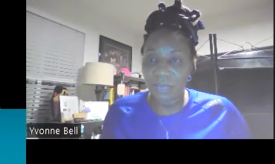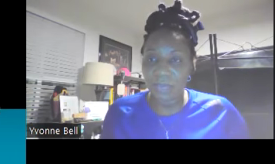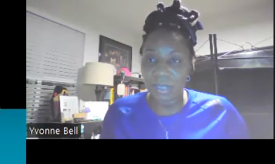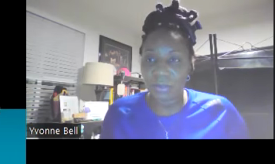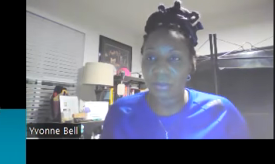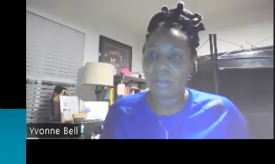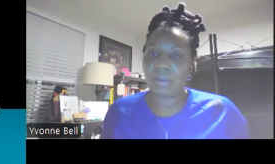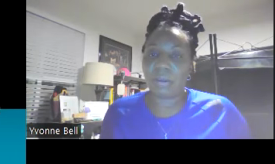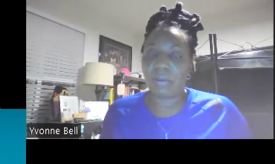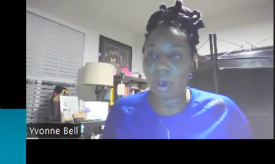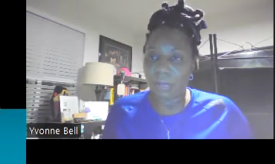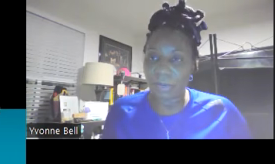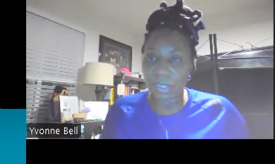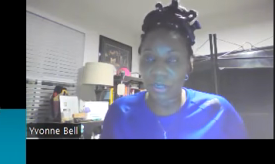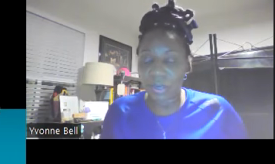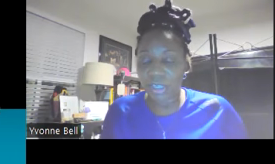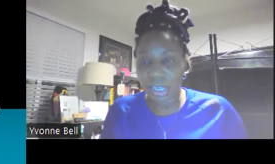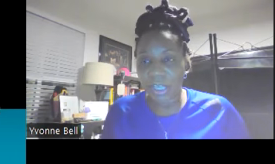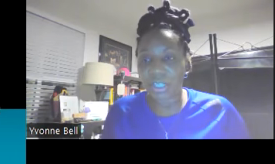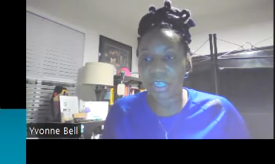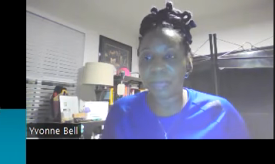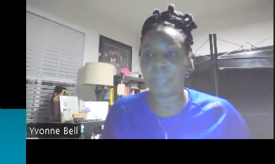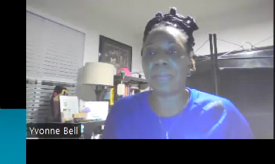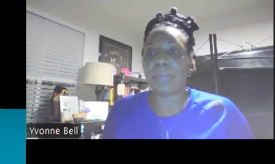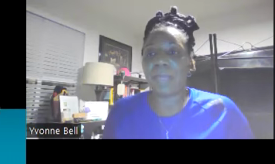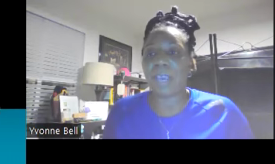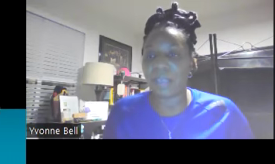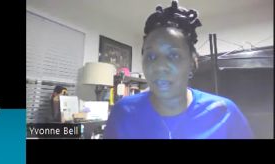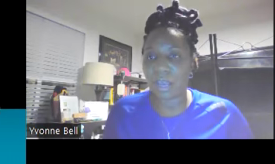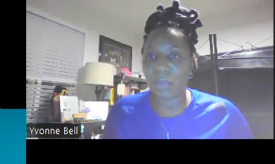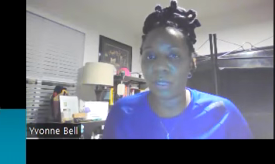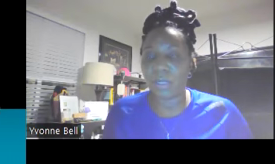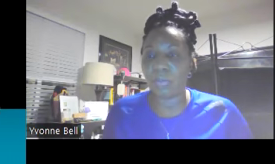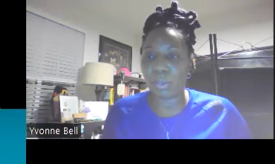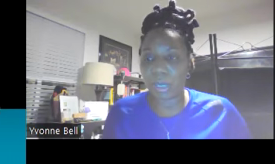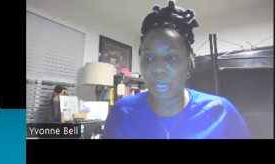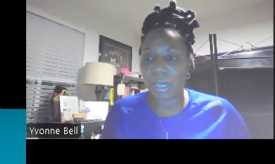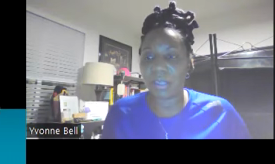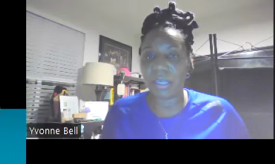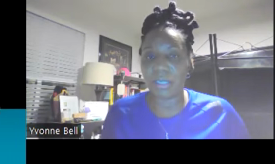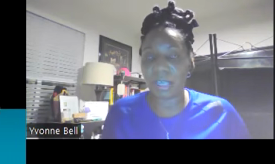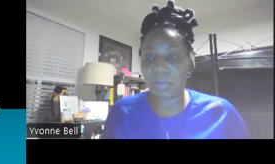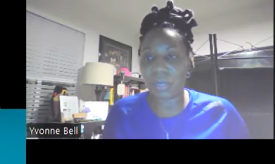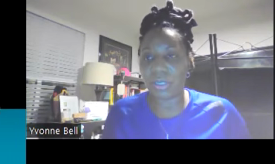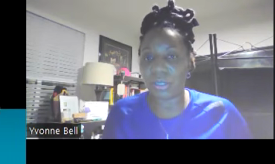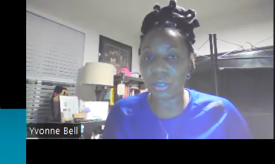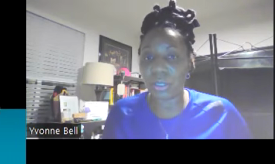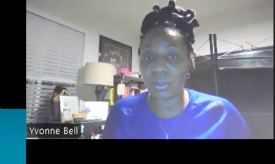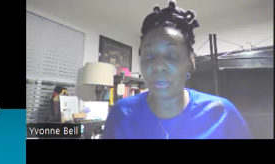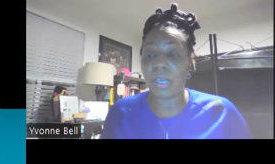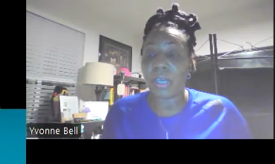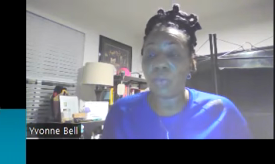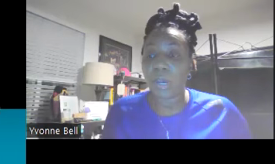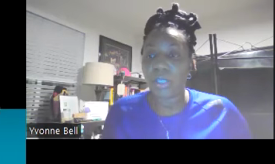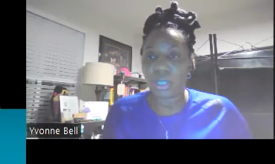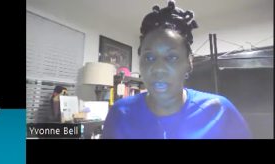of the DMV vendors who offer continuing education, I thought I would bring this information to